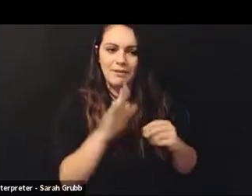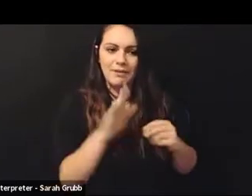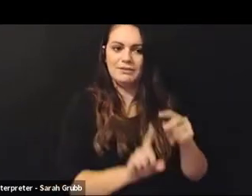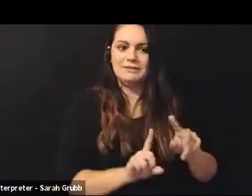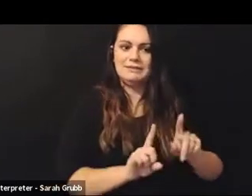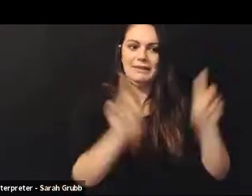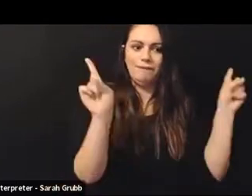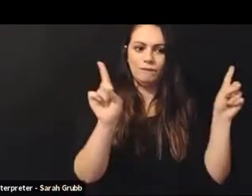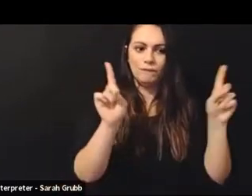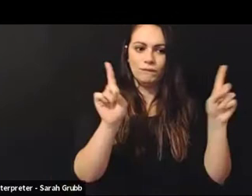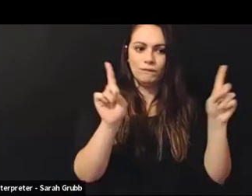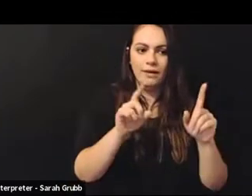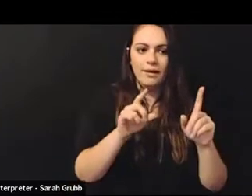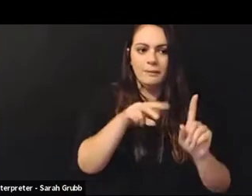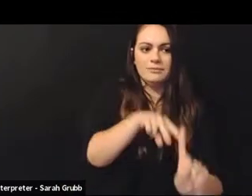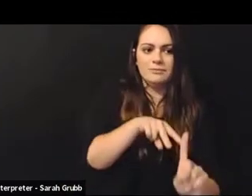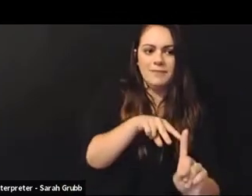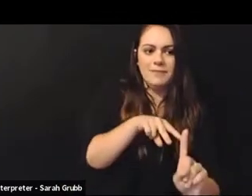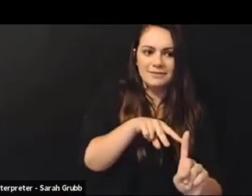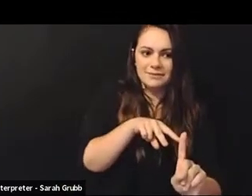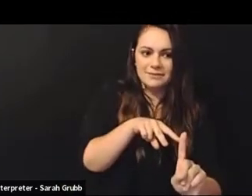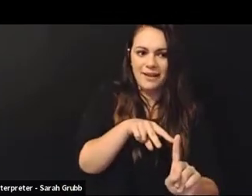other group of disabled persons.